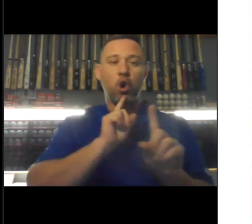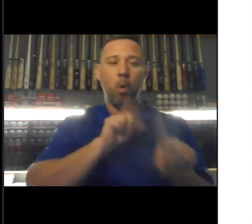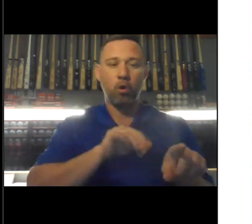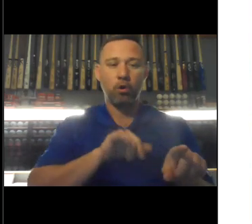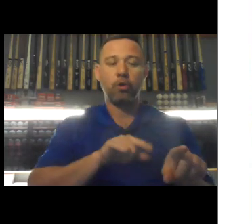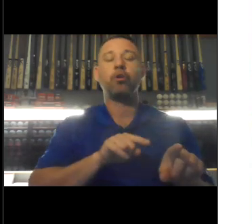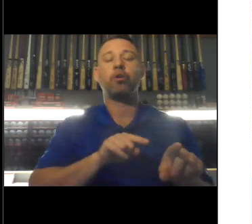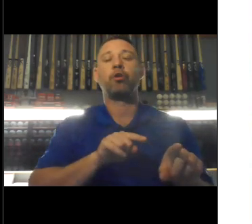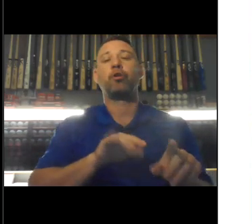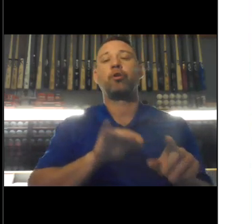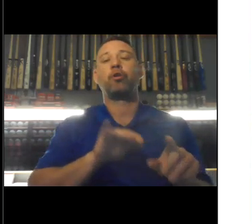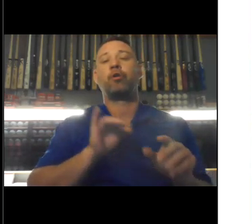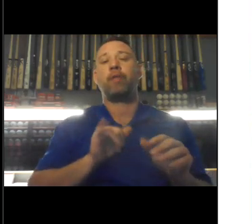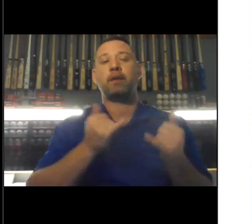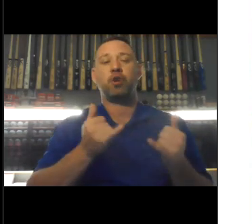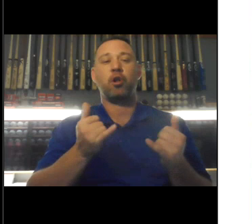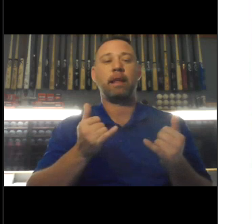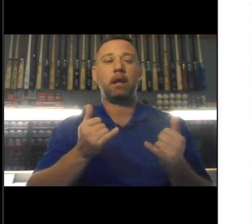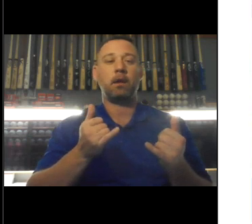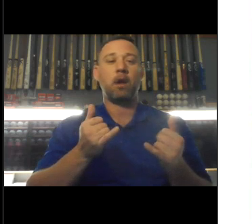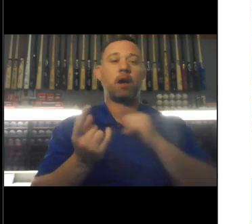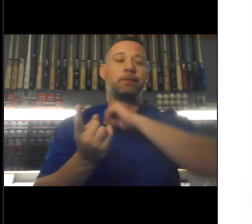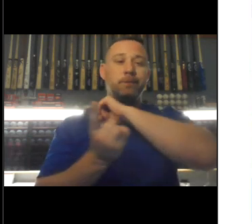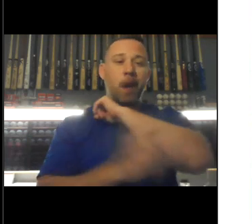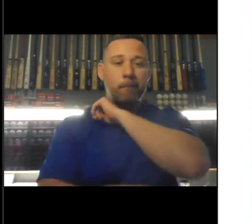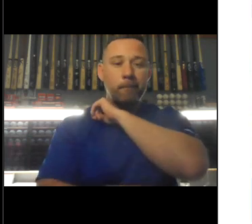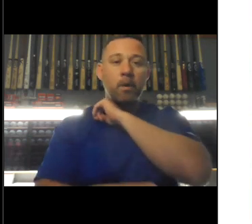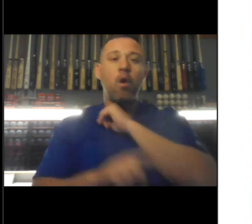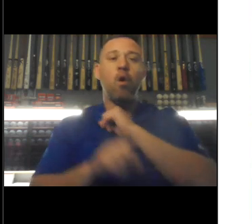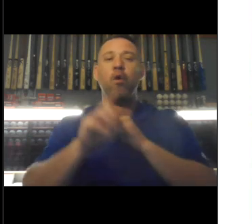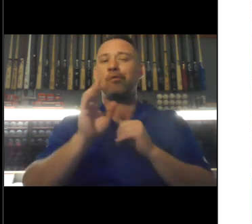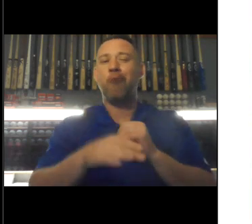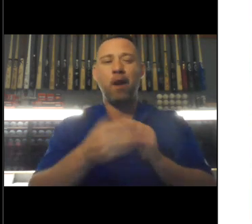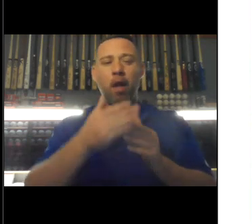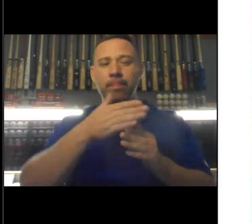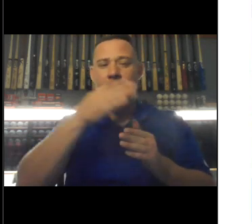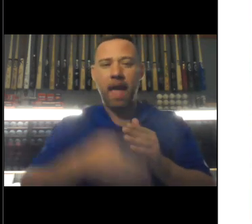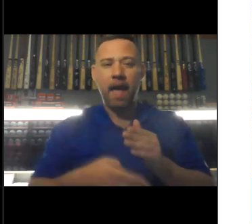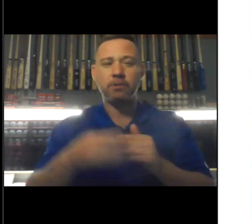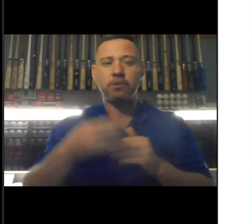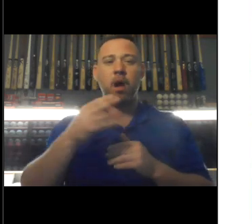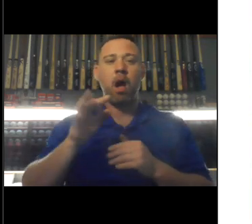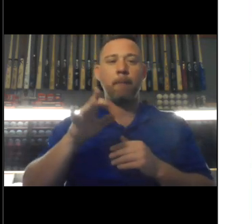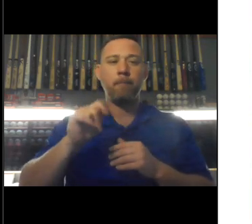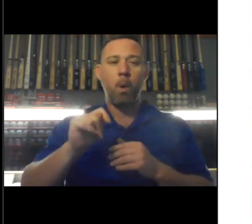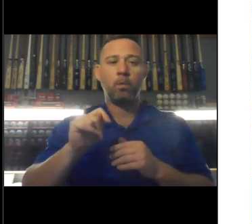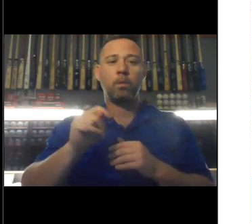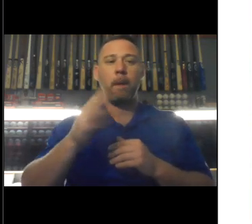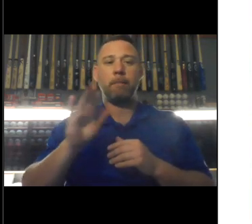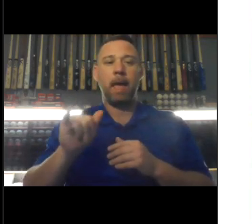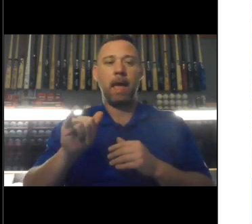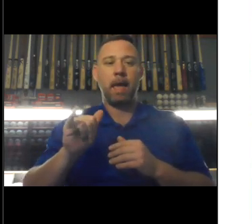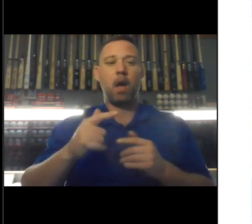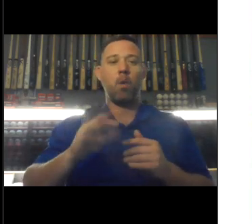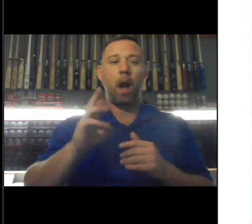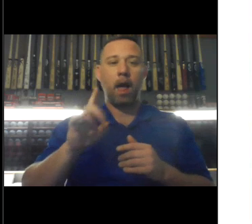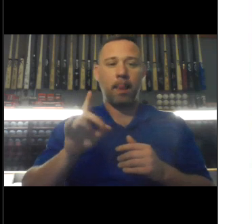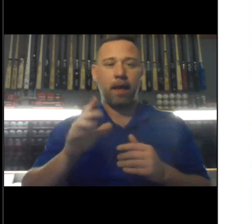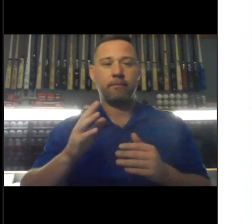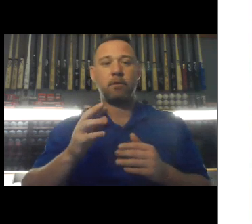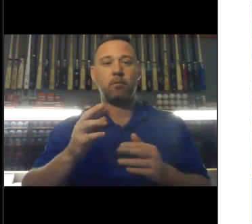It's currently a dumping ground right on the edge of the Humboldt Bay Wildlife Refuge. So we're turning it into a